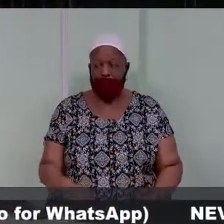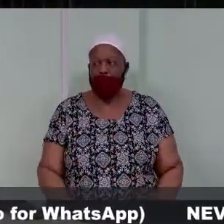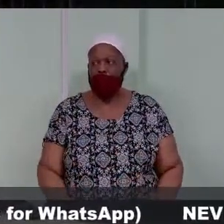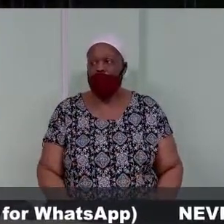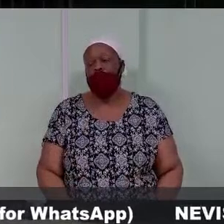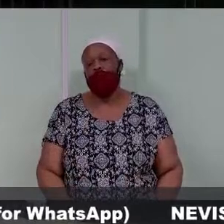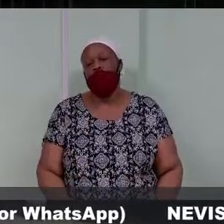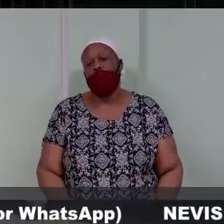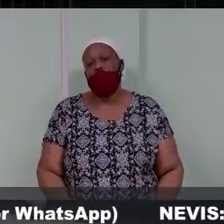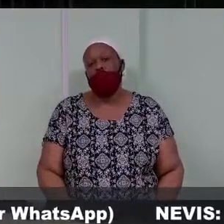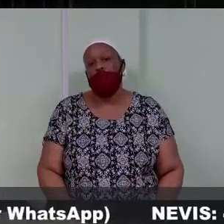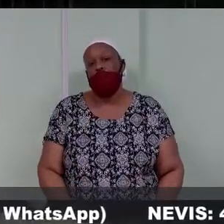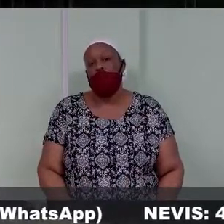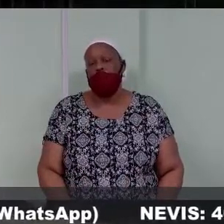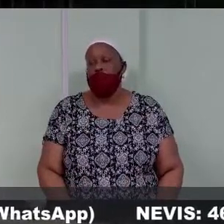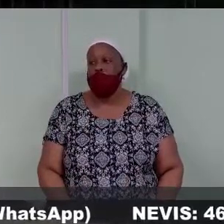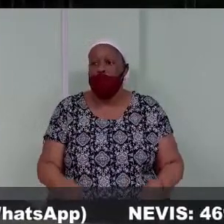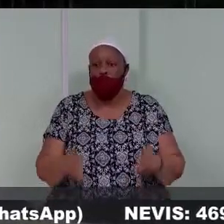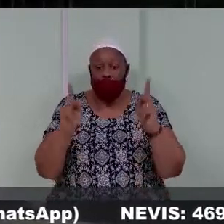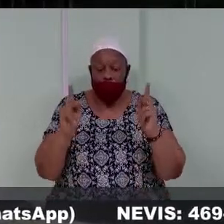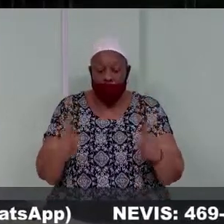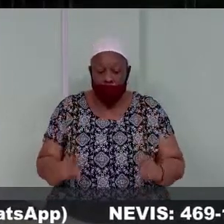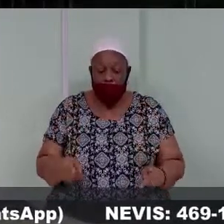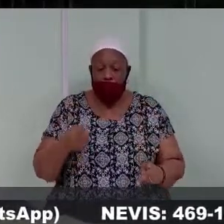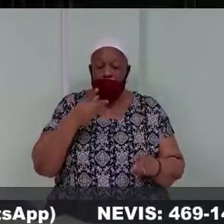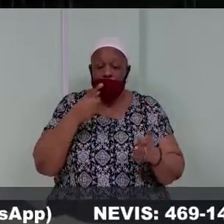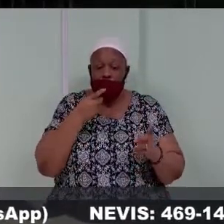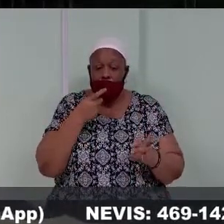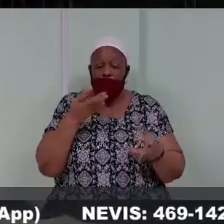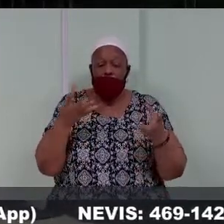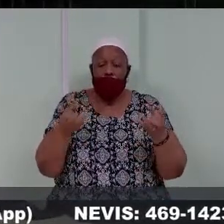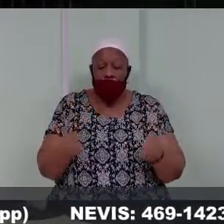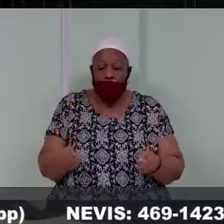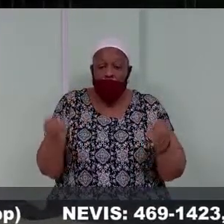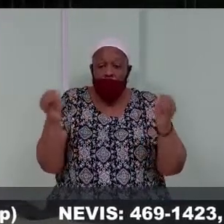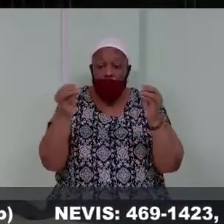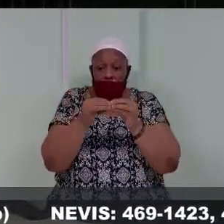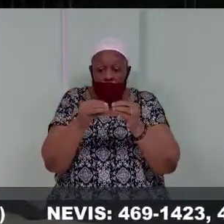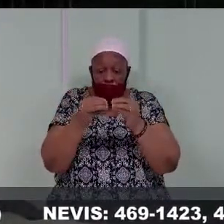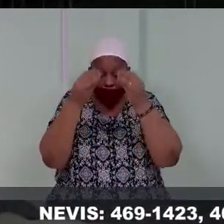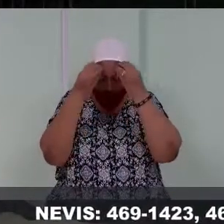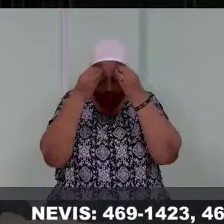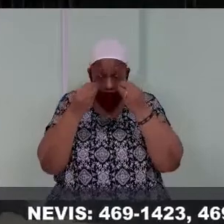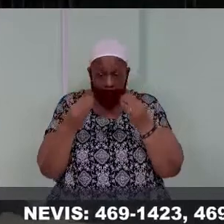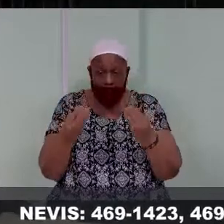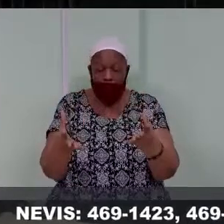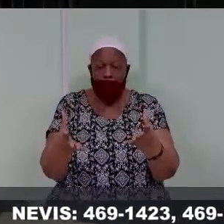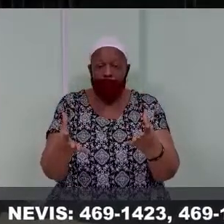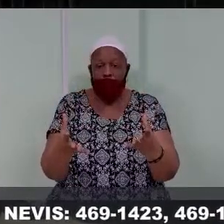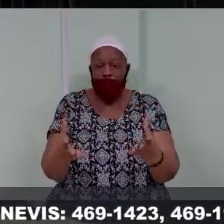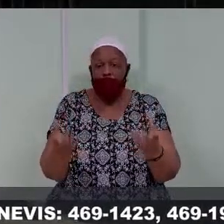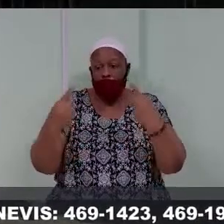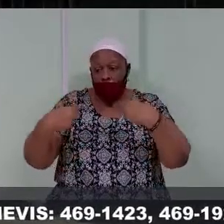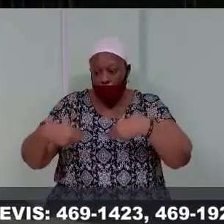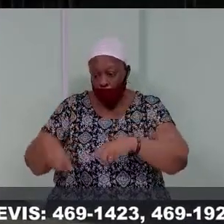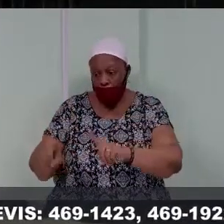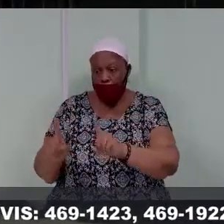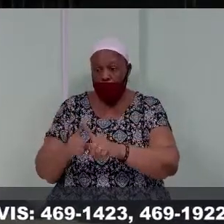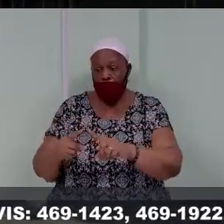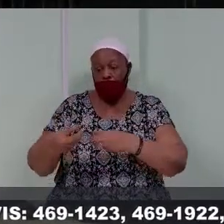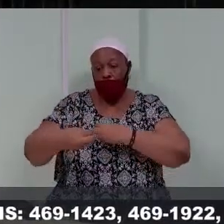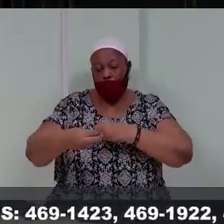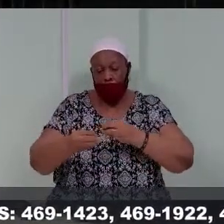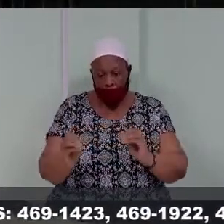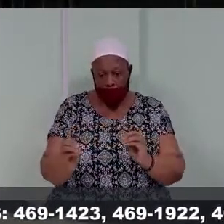operate. Persons wishing to obtain more information, inquiries should be made at the Early Childhood